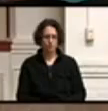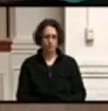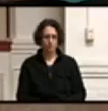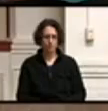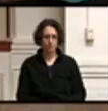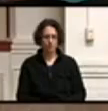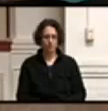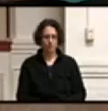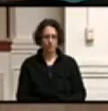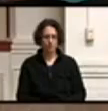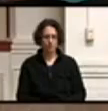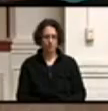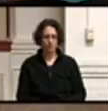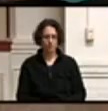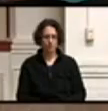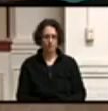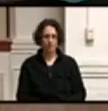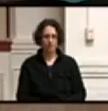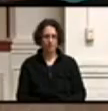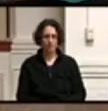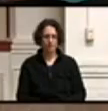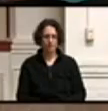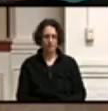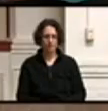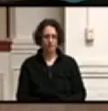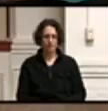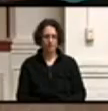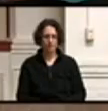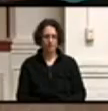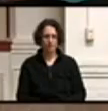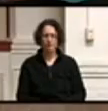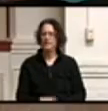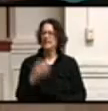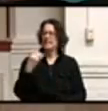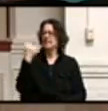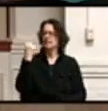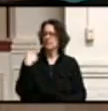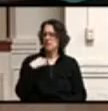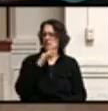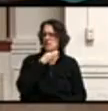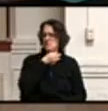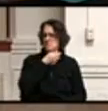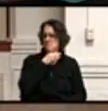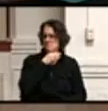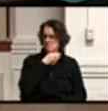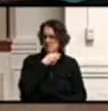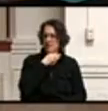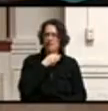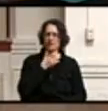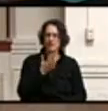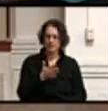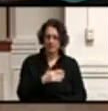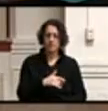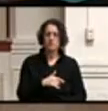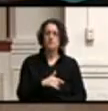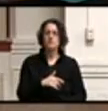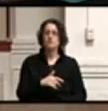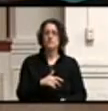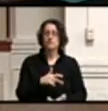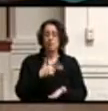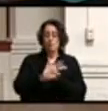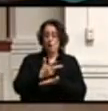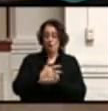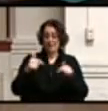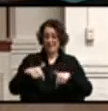talked it through with the board or the public. In anticipation of the known loss of parking that was going to occur at